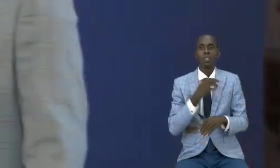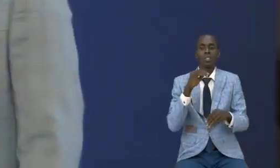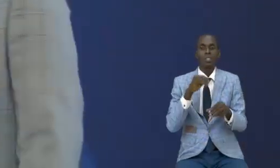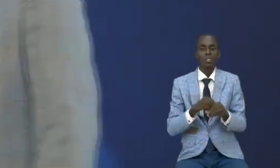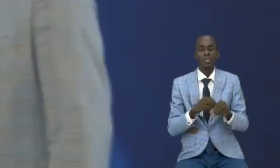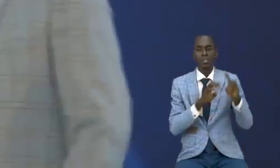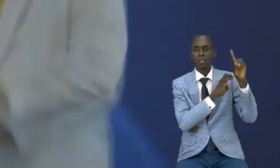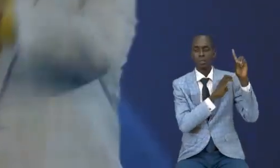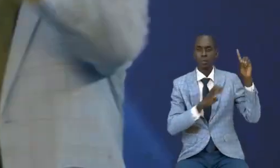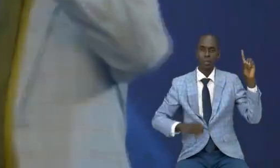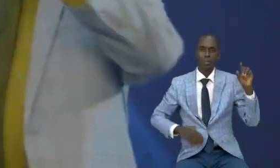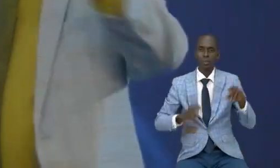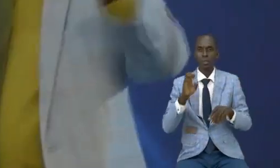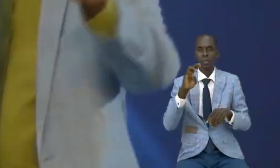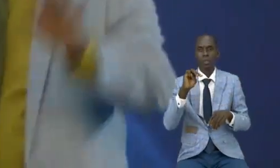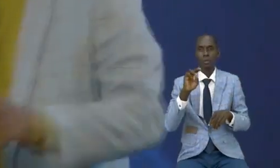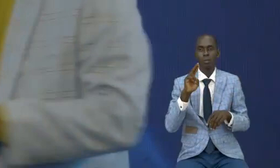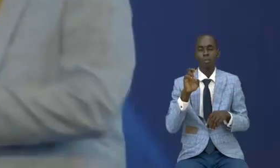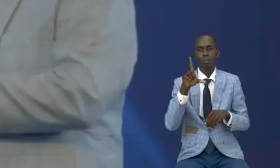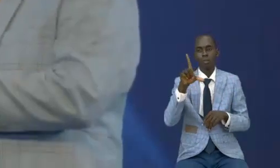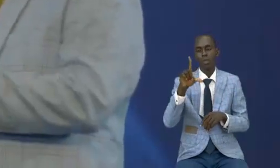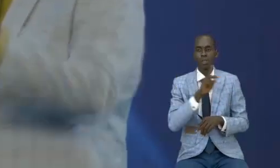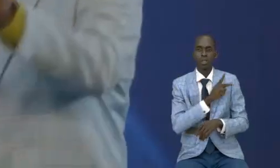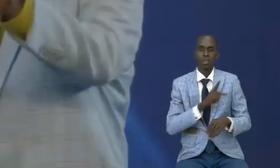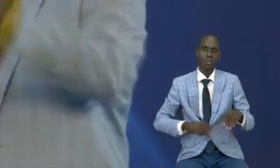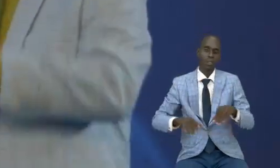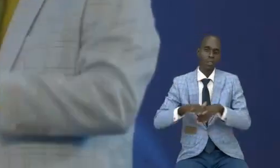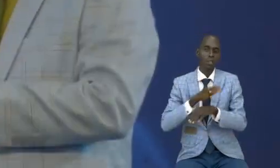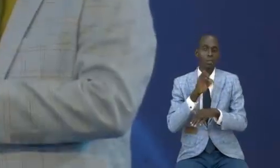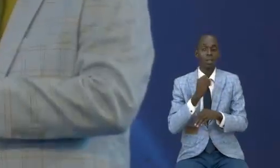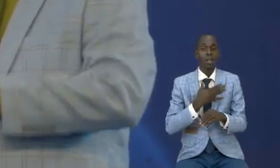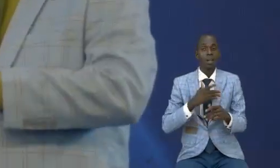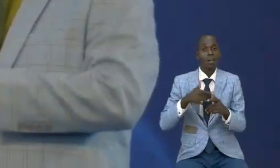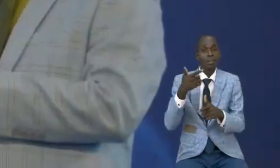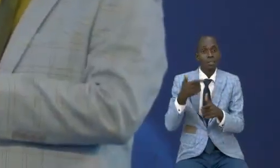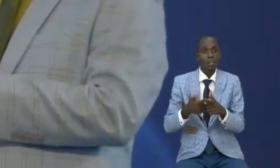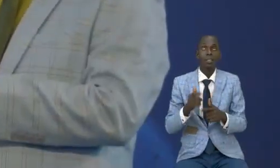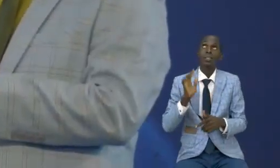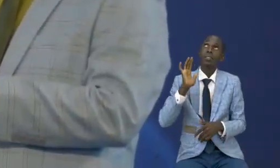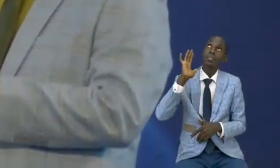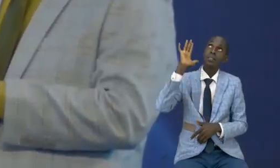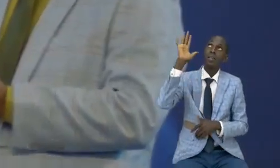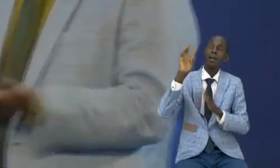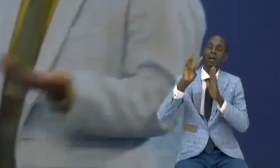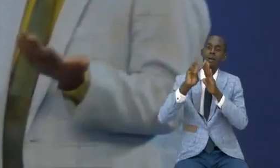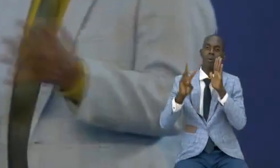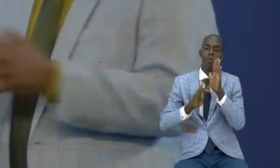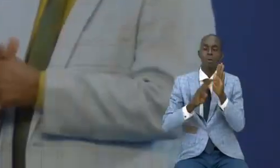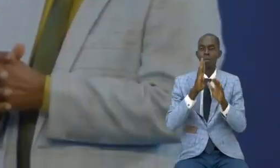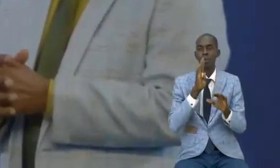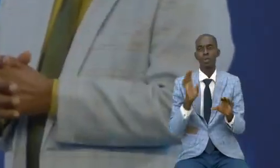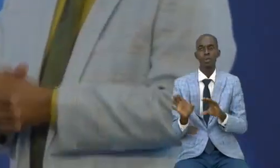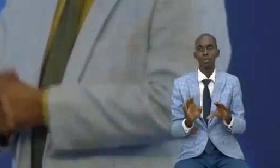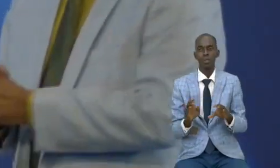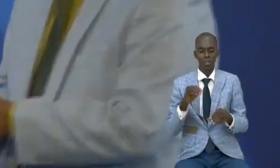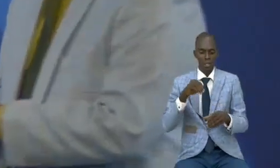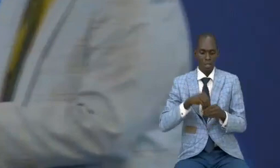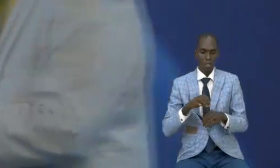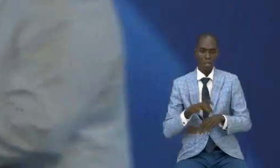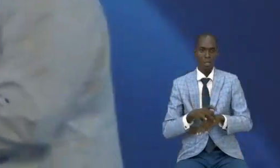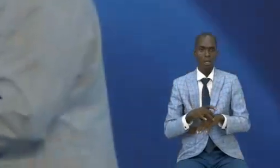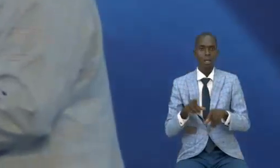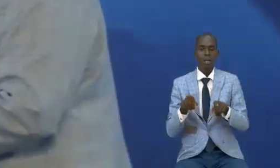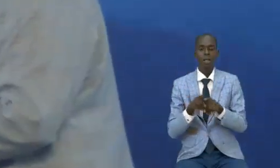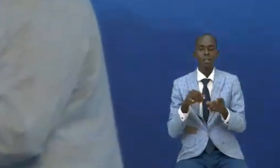Emmanuel's kingdom. And then thy will be done in earth as